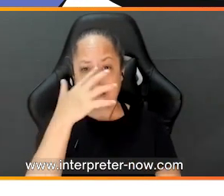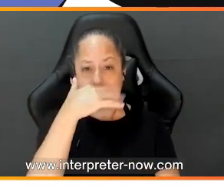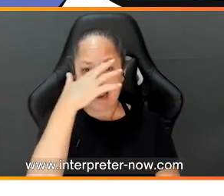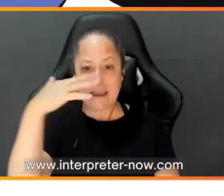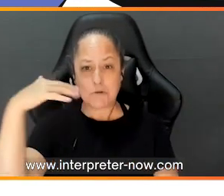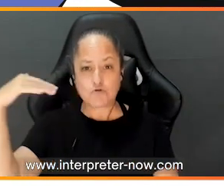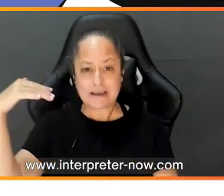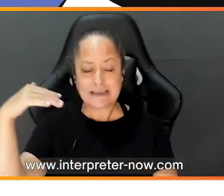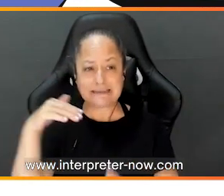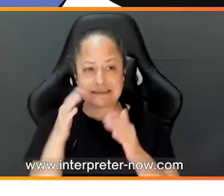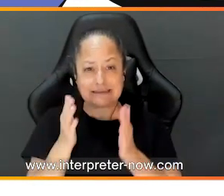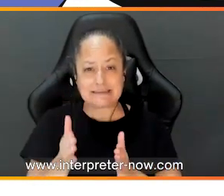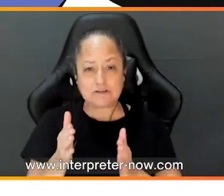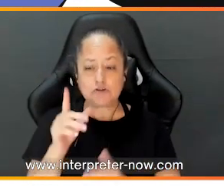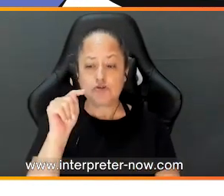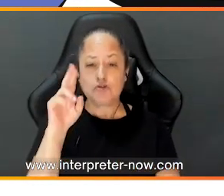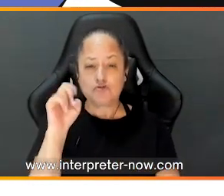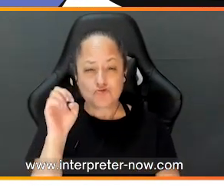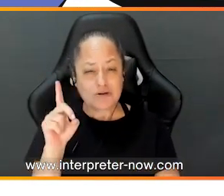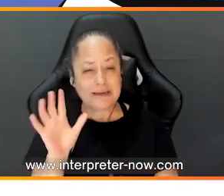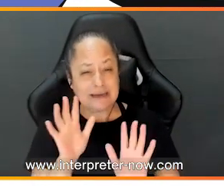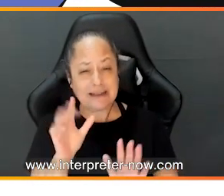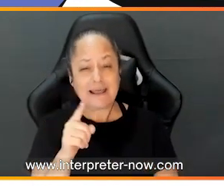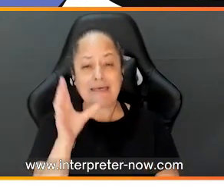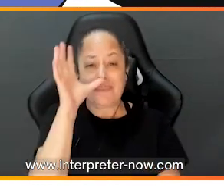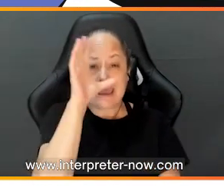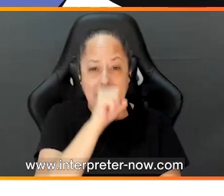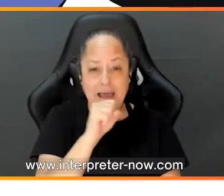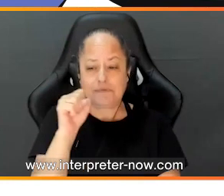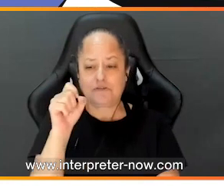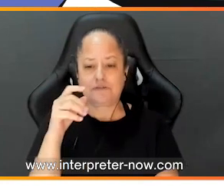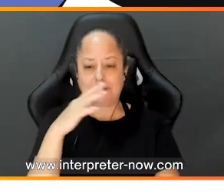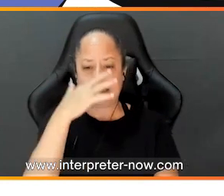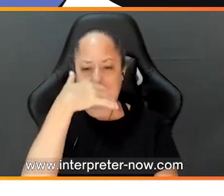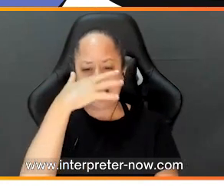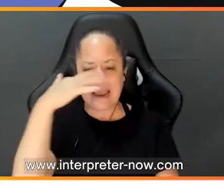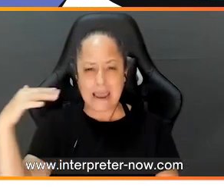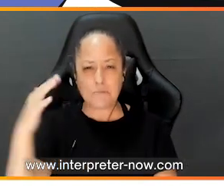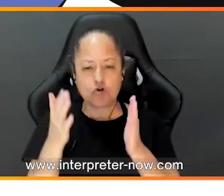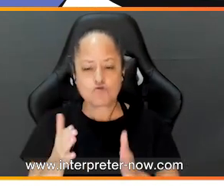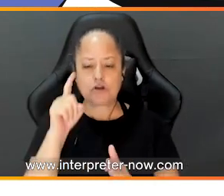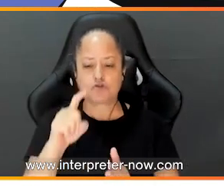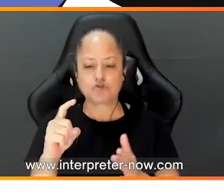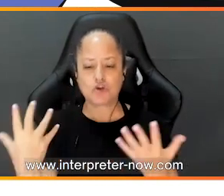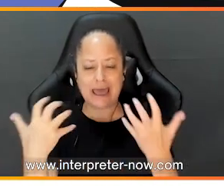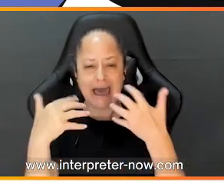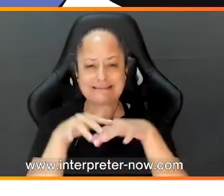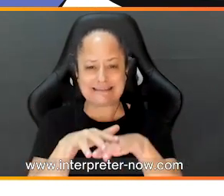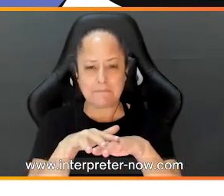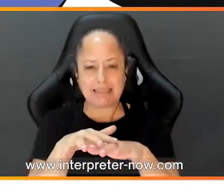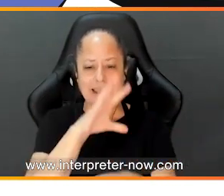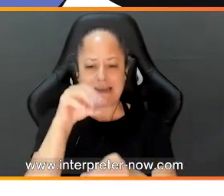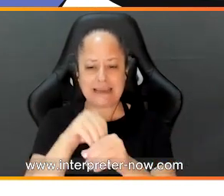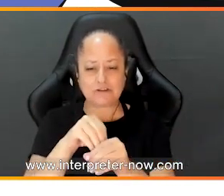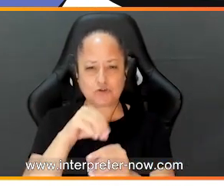for instance, the way that immigrants are, I don't want to say treated here, but the assumption is that immigrants should